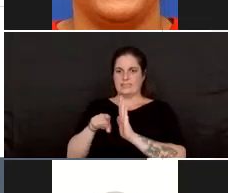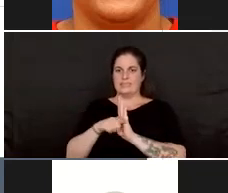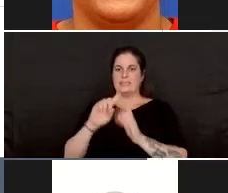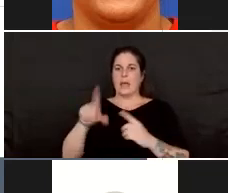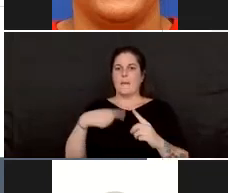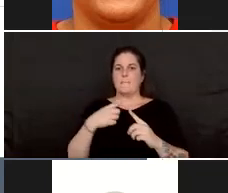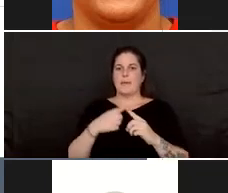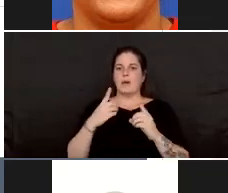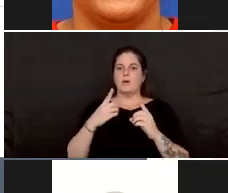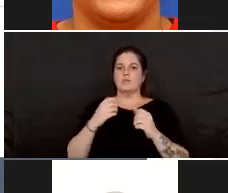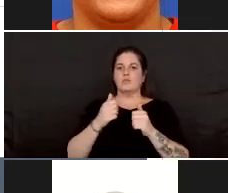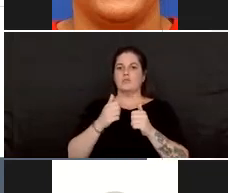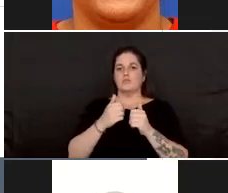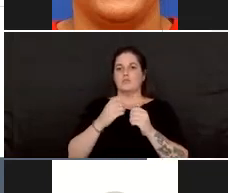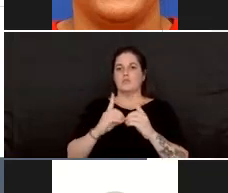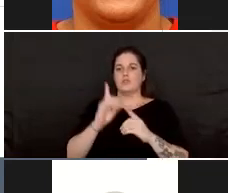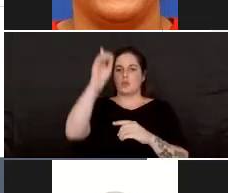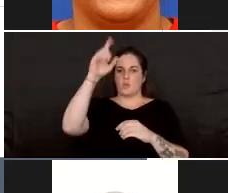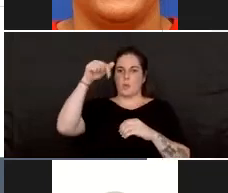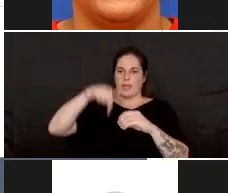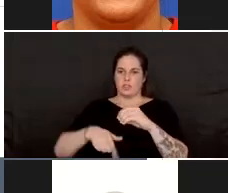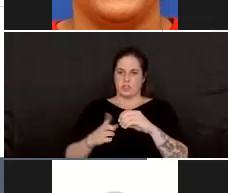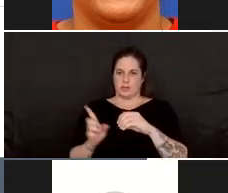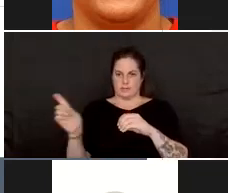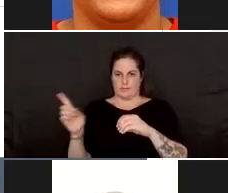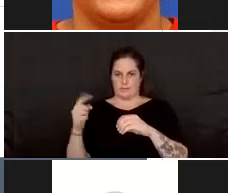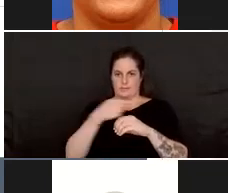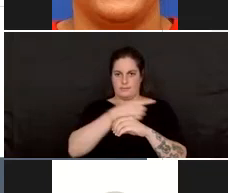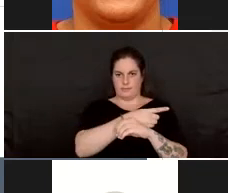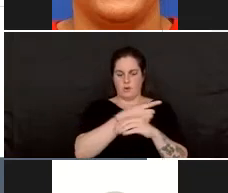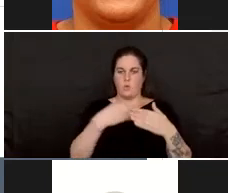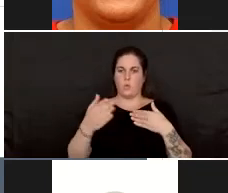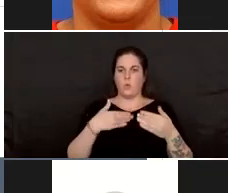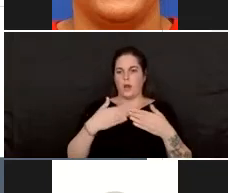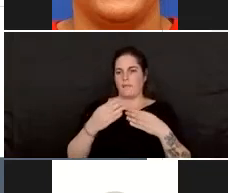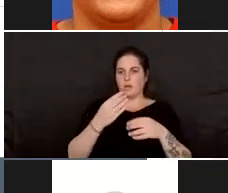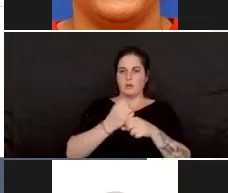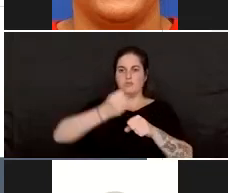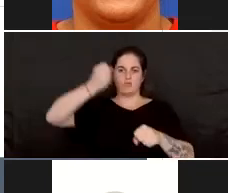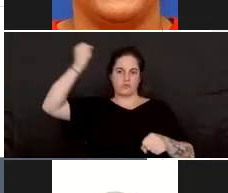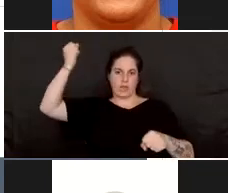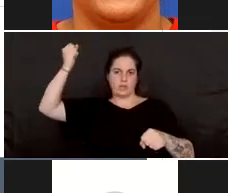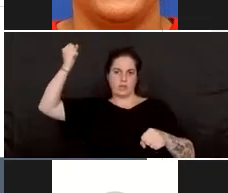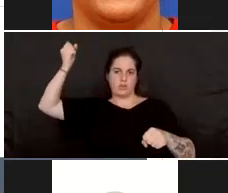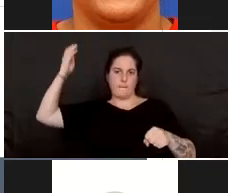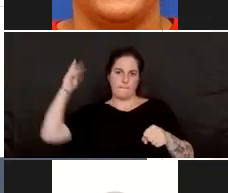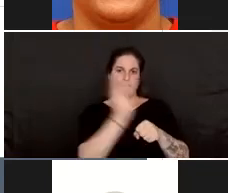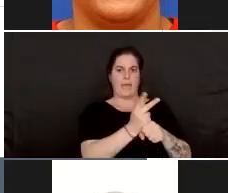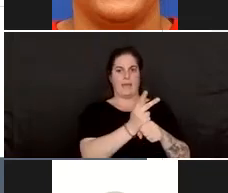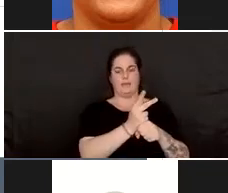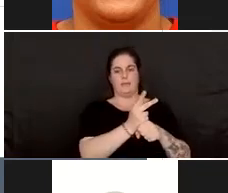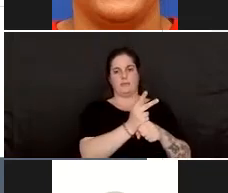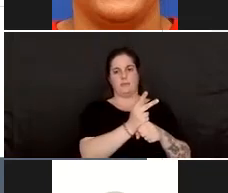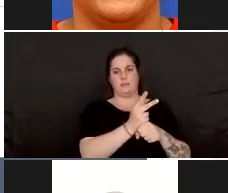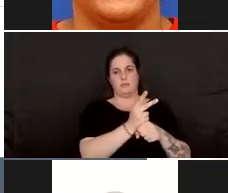because whichever direction you stretch or deform the system in, the restoring force is going to move it in the opposite